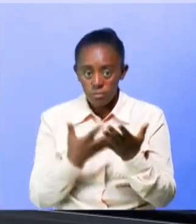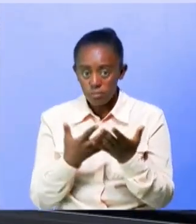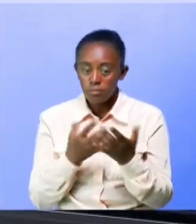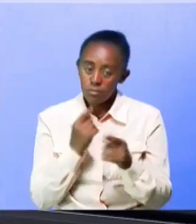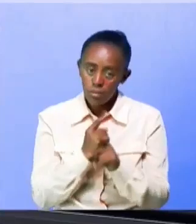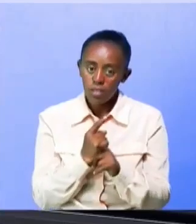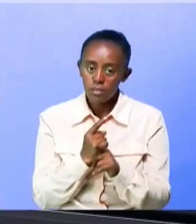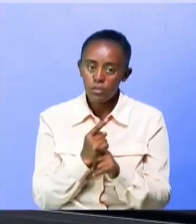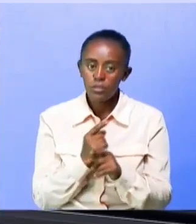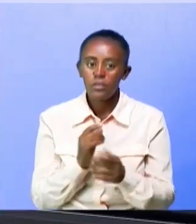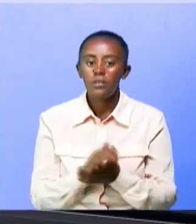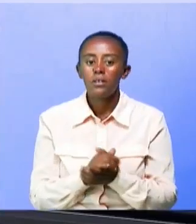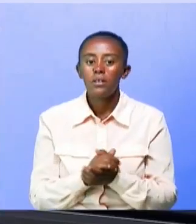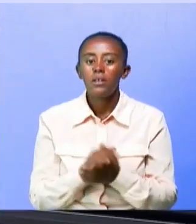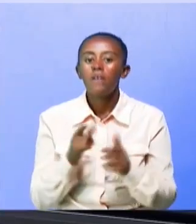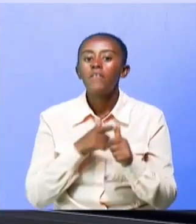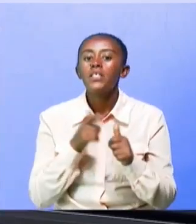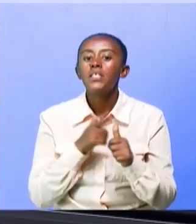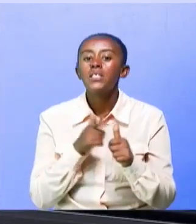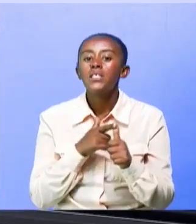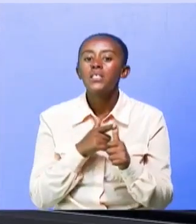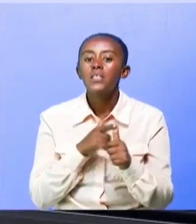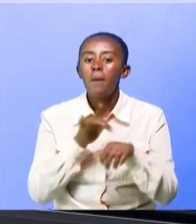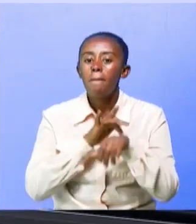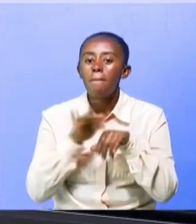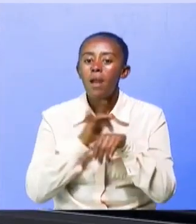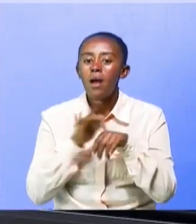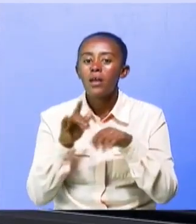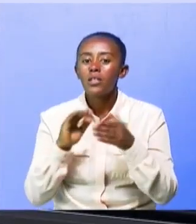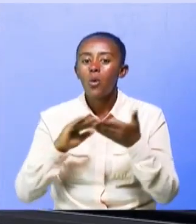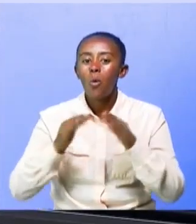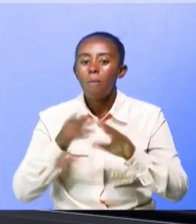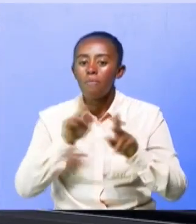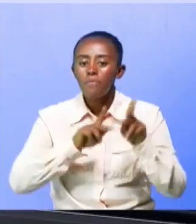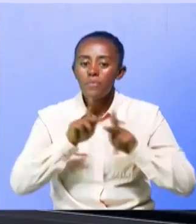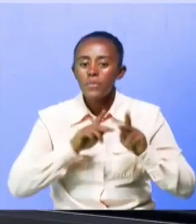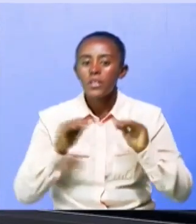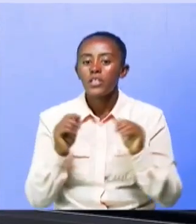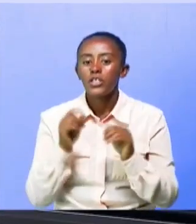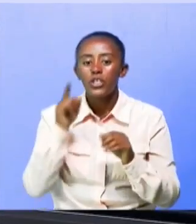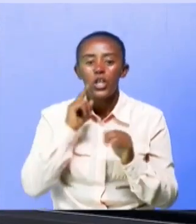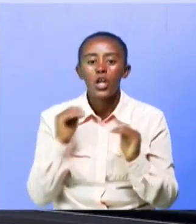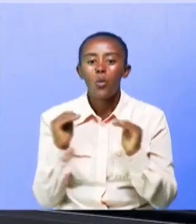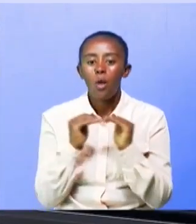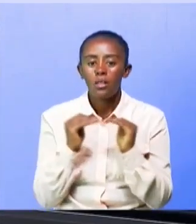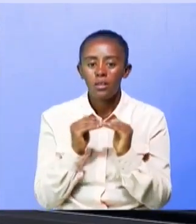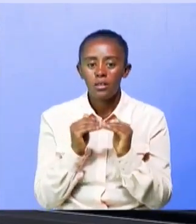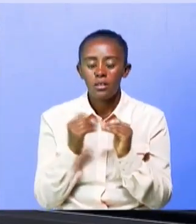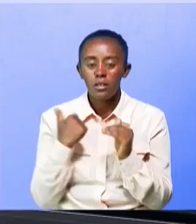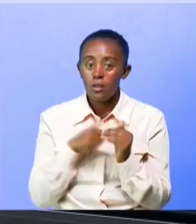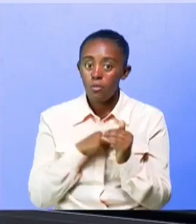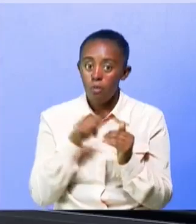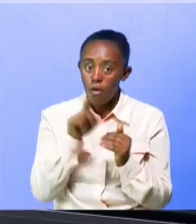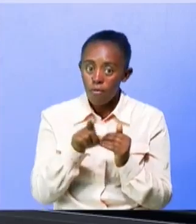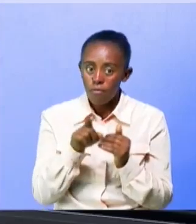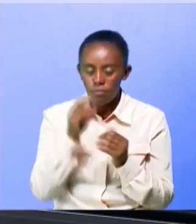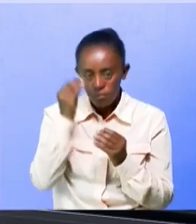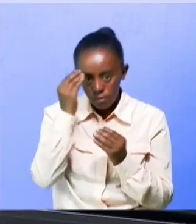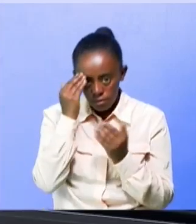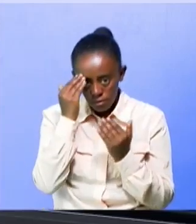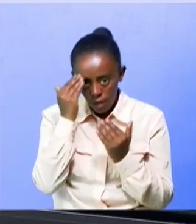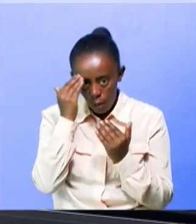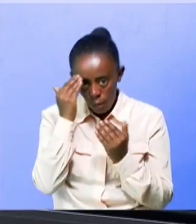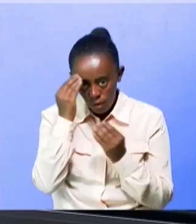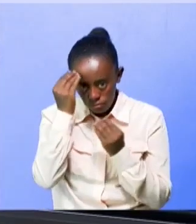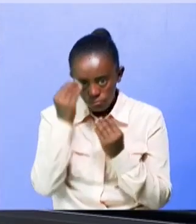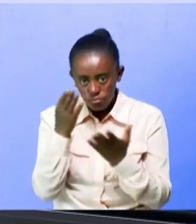that's interesting. What is the first one? We have blank the community about gender equality. We have two. Aware. That